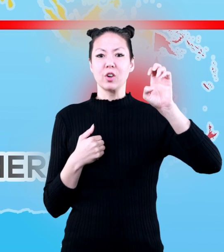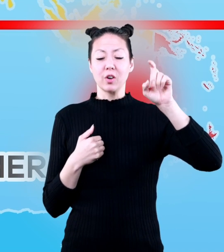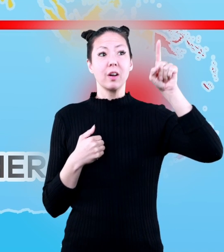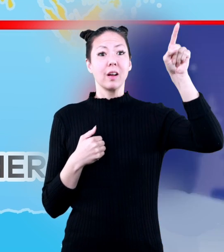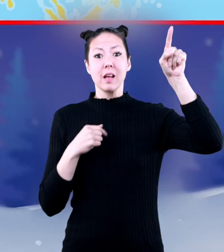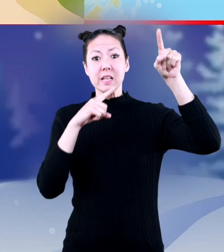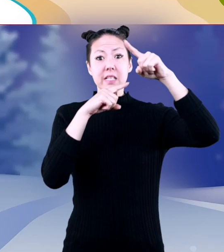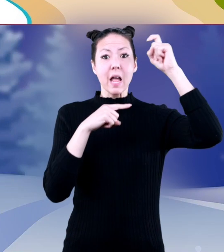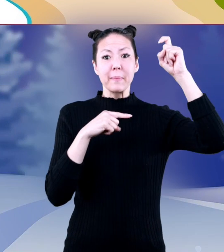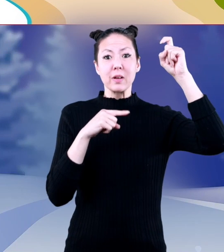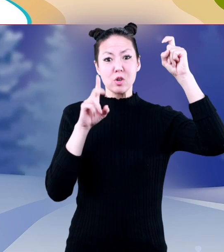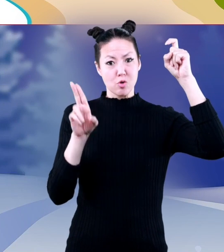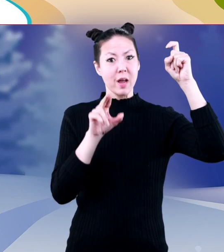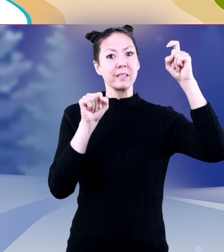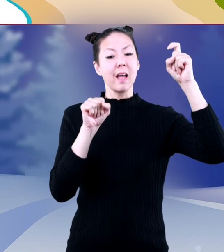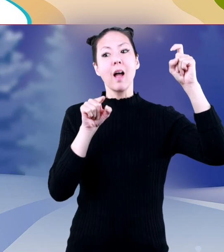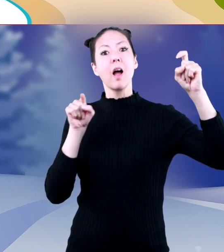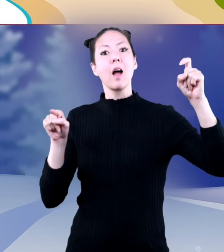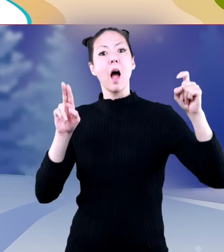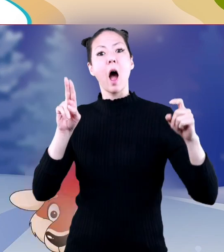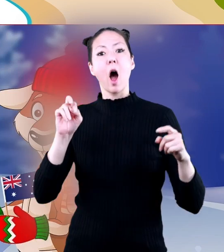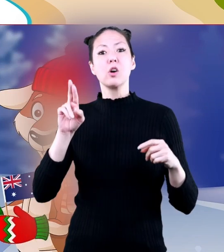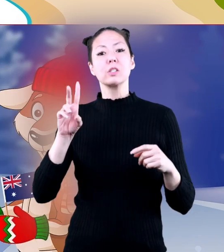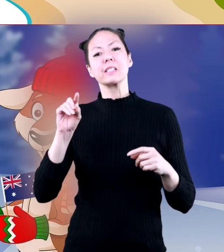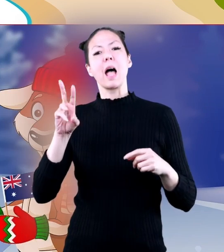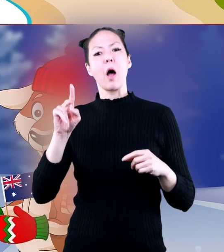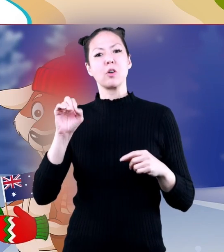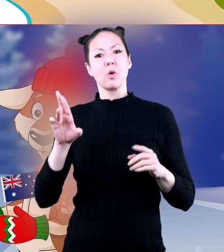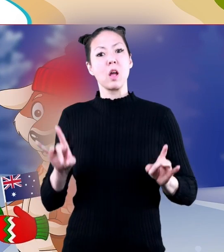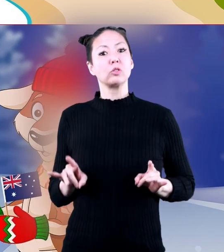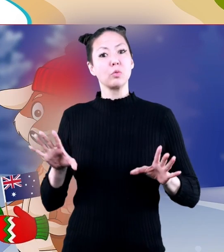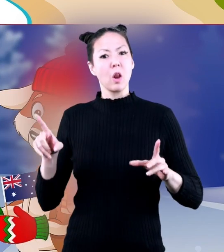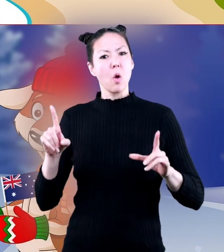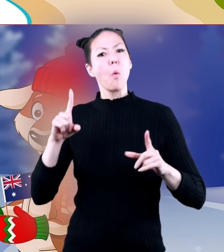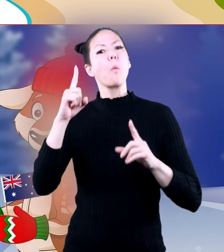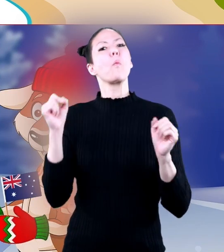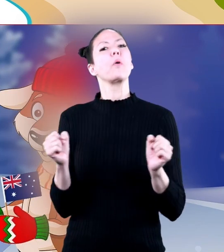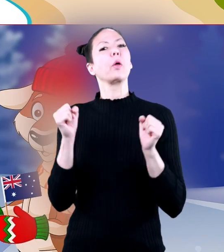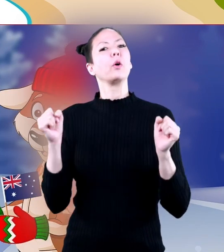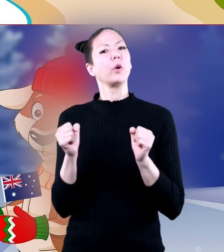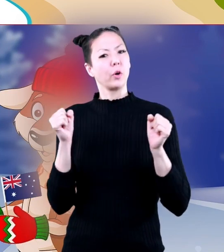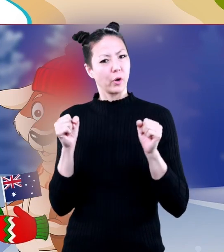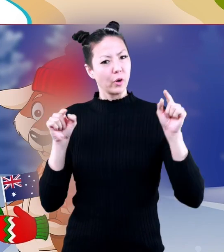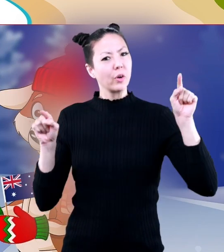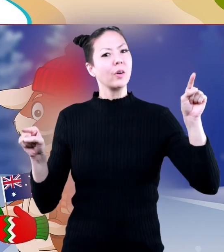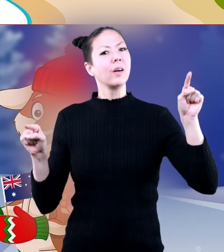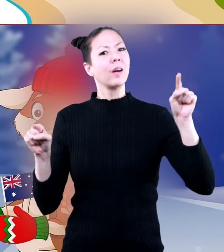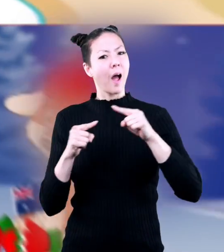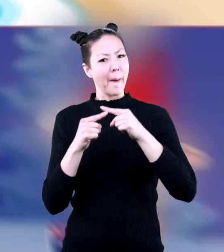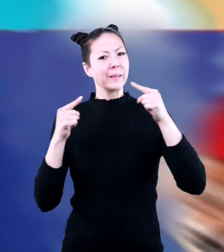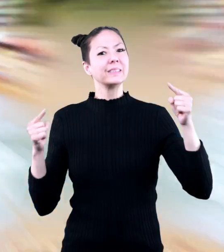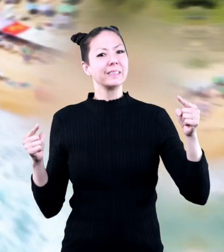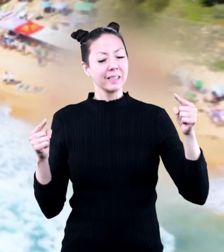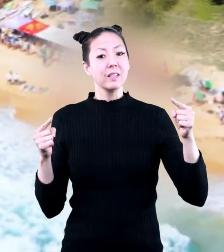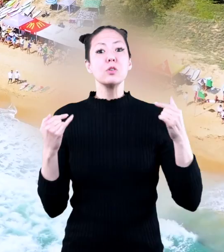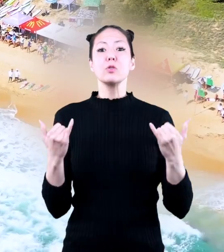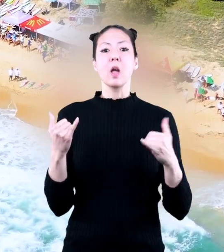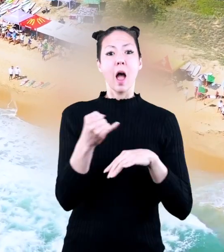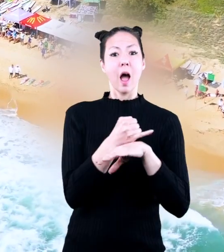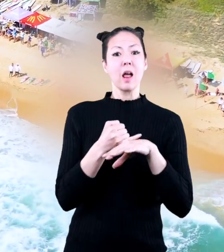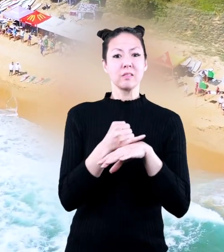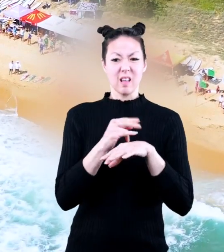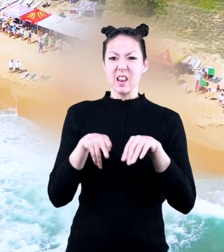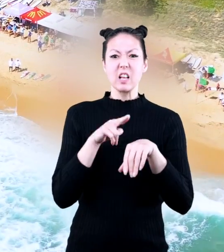meaning that when it is summer in the United States, it is winter down under in Australia.